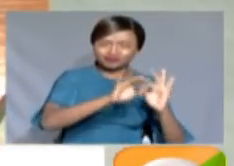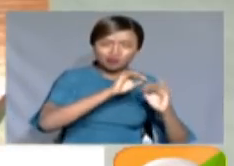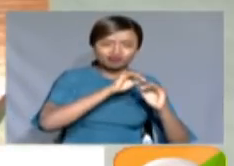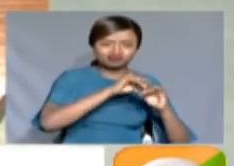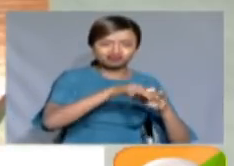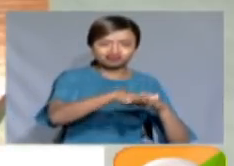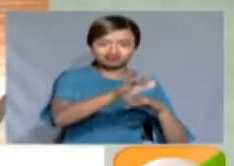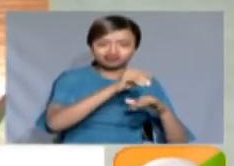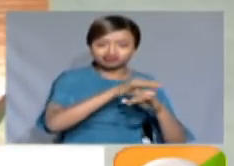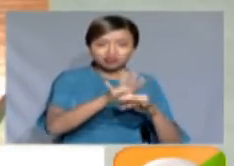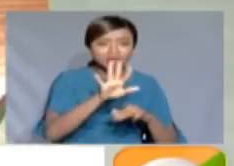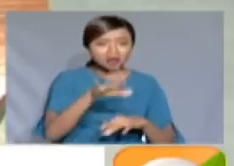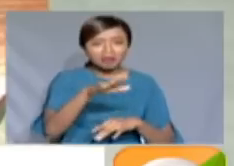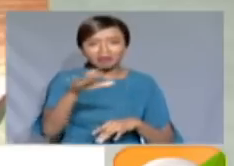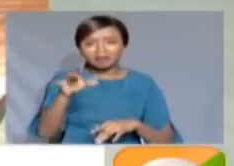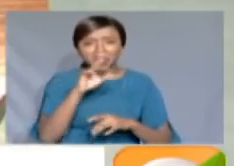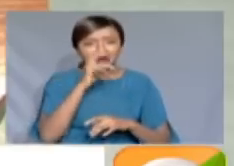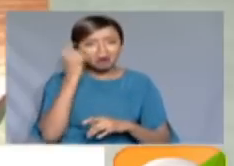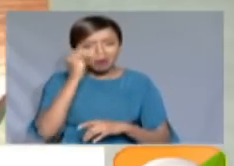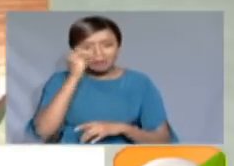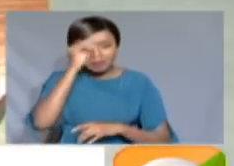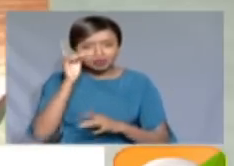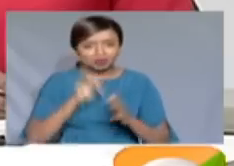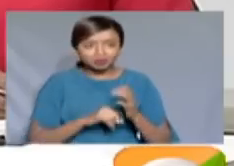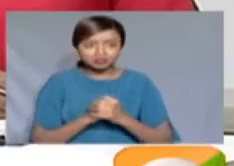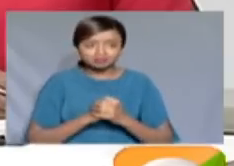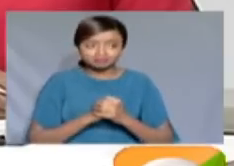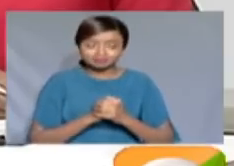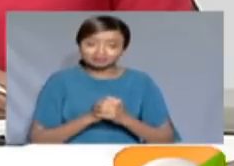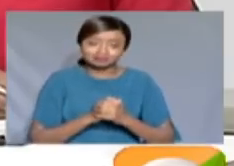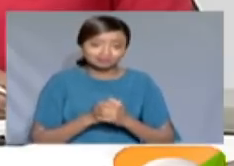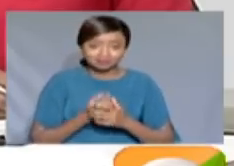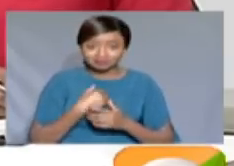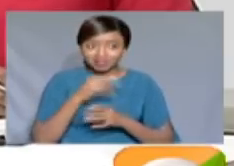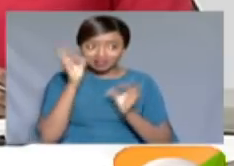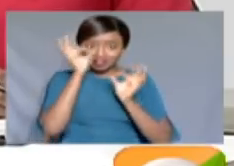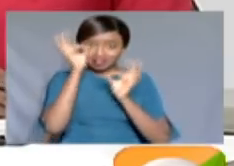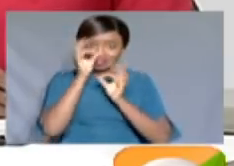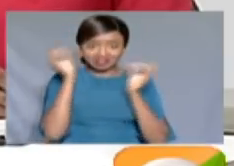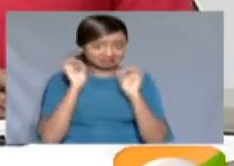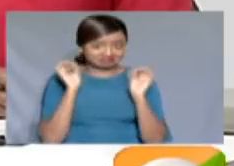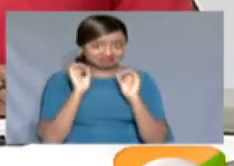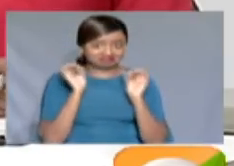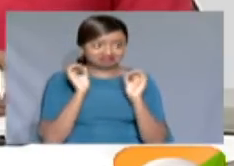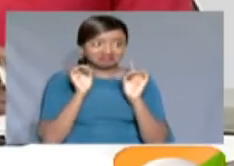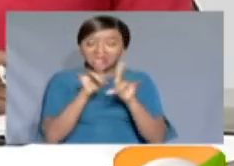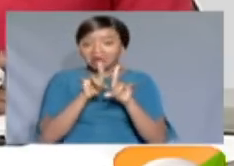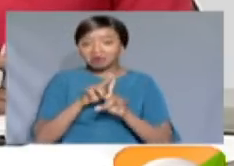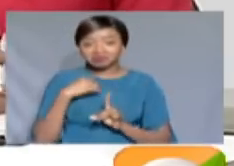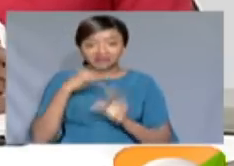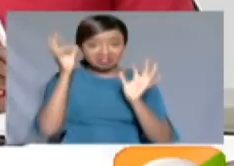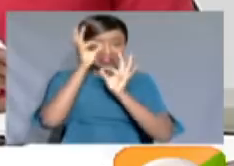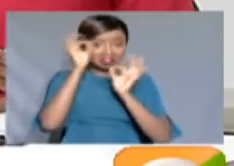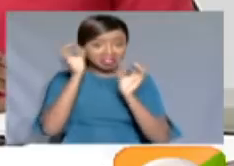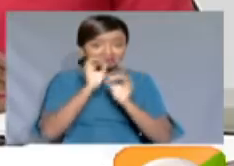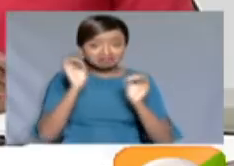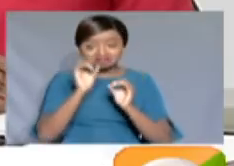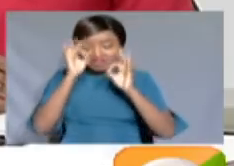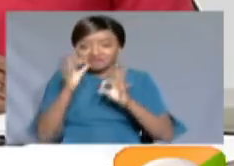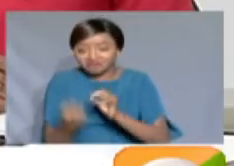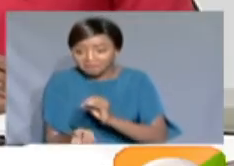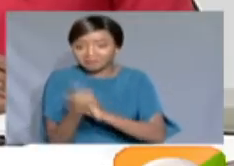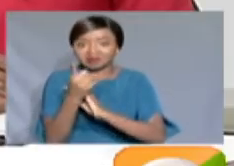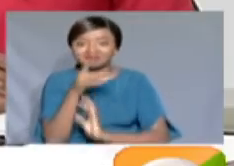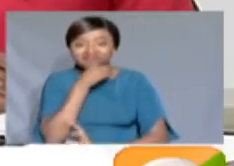your take? I'm not surprised that we have floods, and I will also not be surprised soon when we have drought,